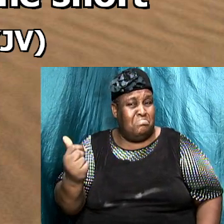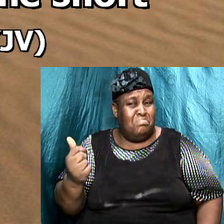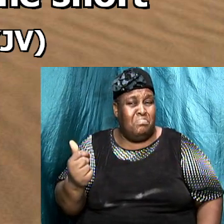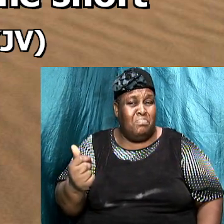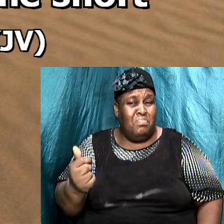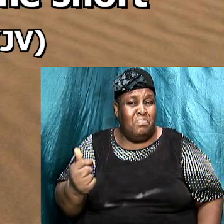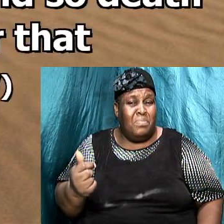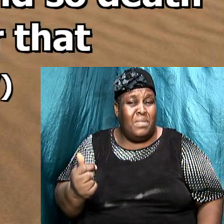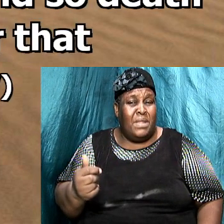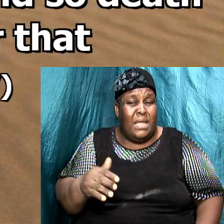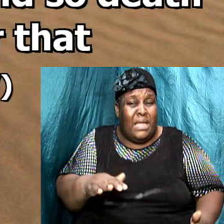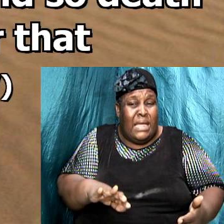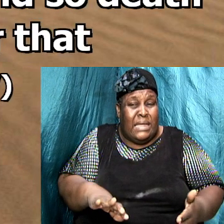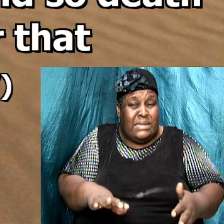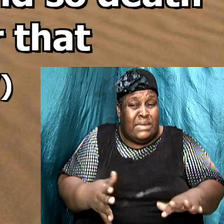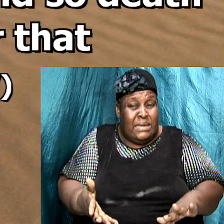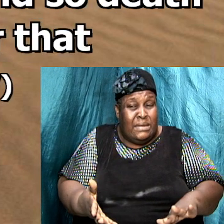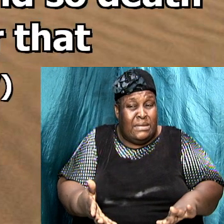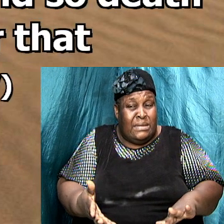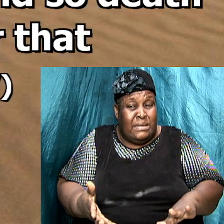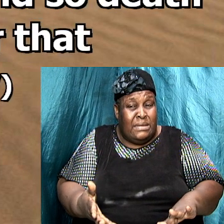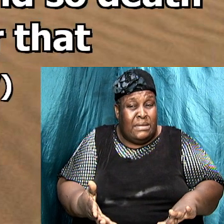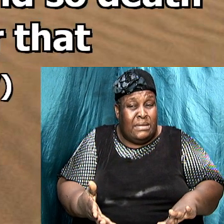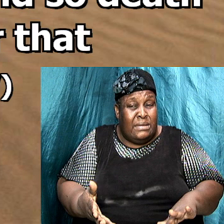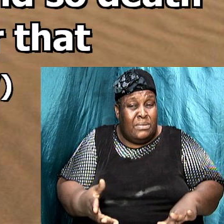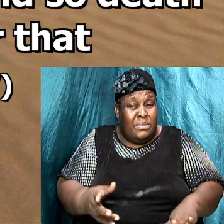12. There is a death sentence.